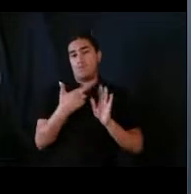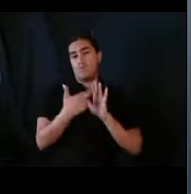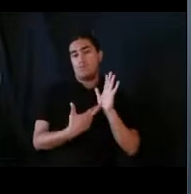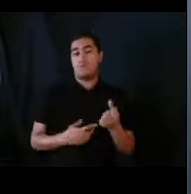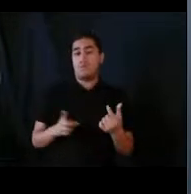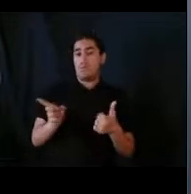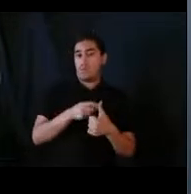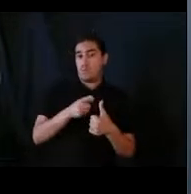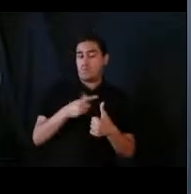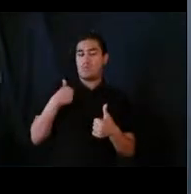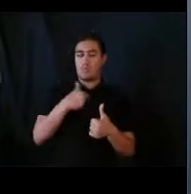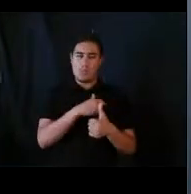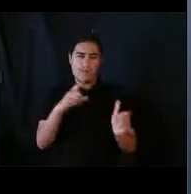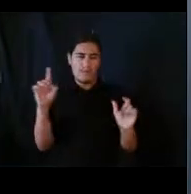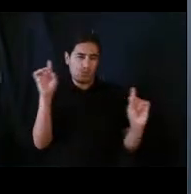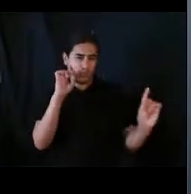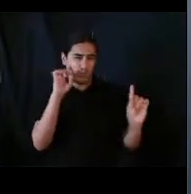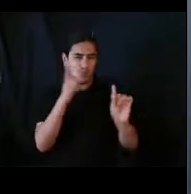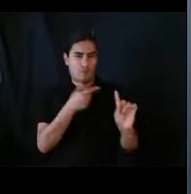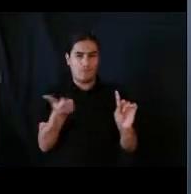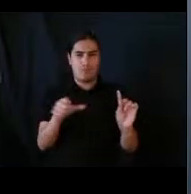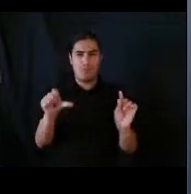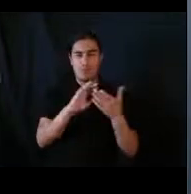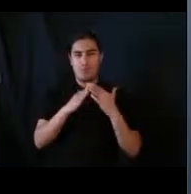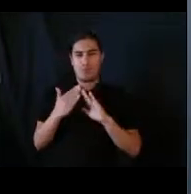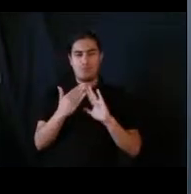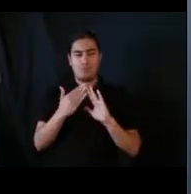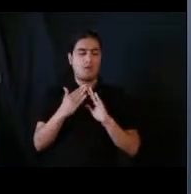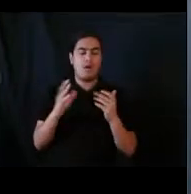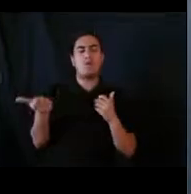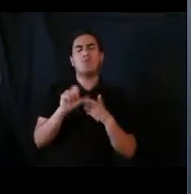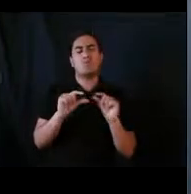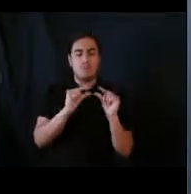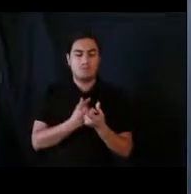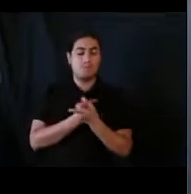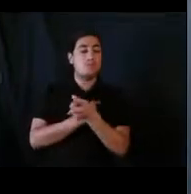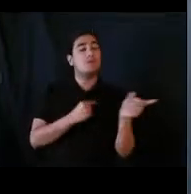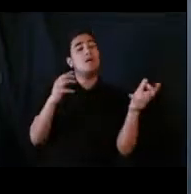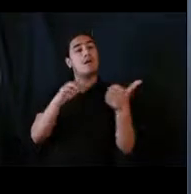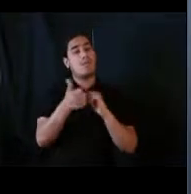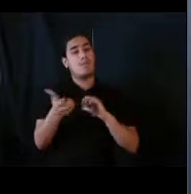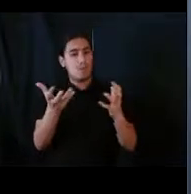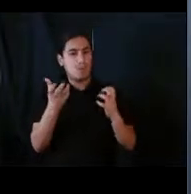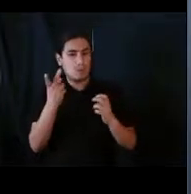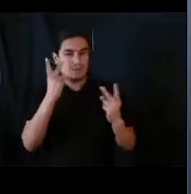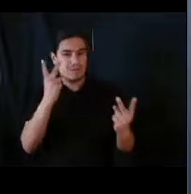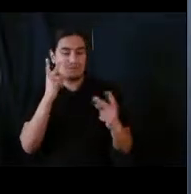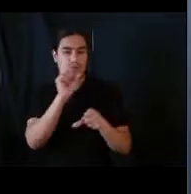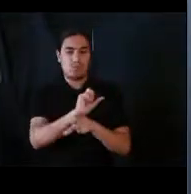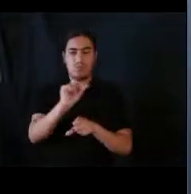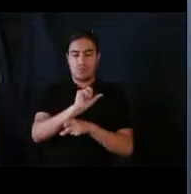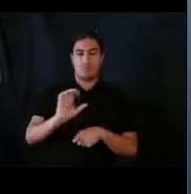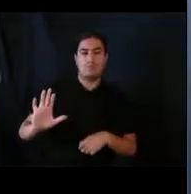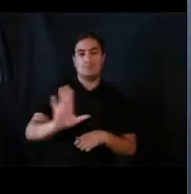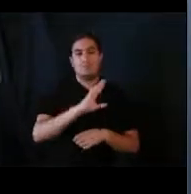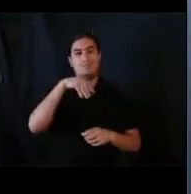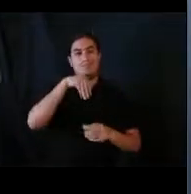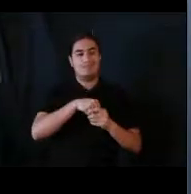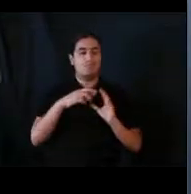we are hearing from those groups and and how they want to see um their efforts reflected in the